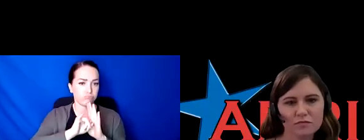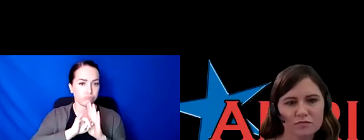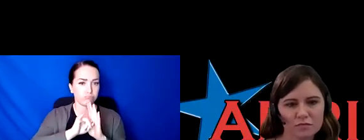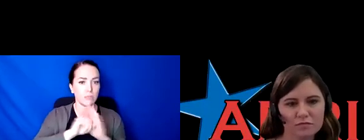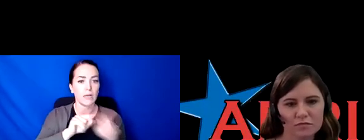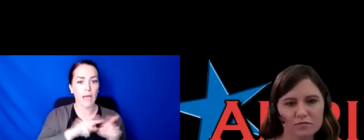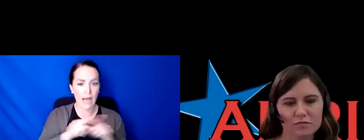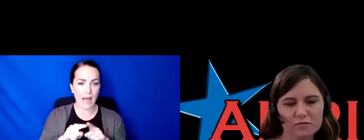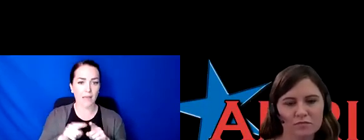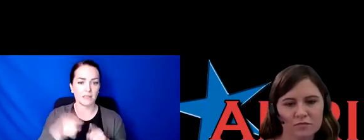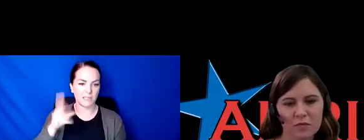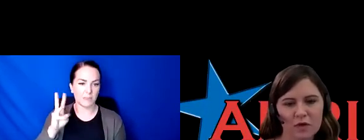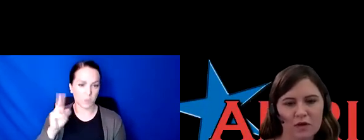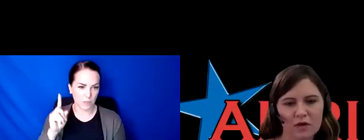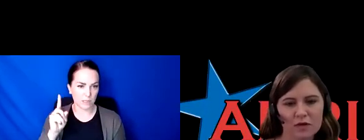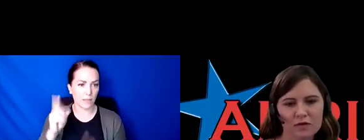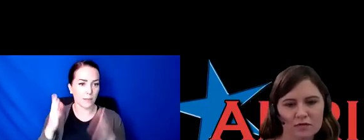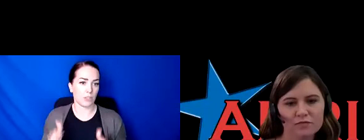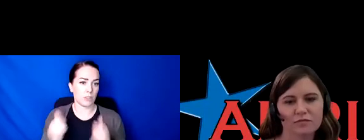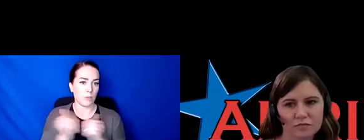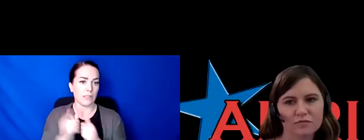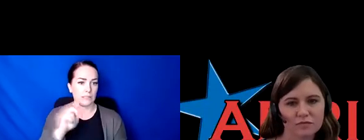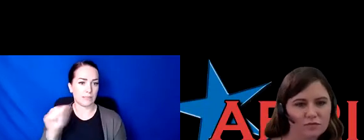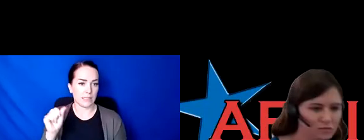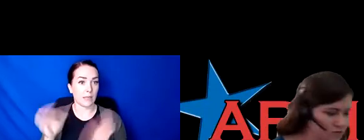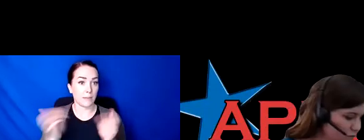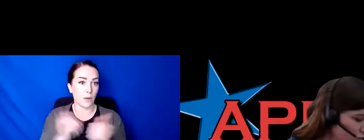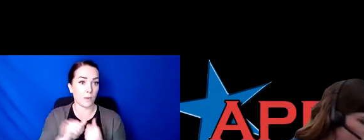with a disability than others.